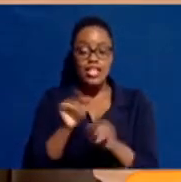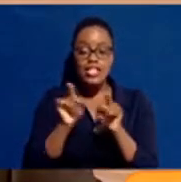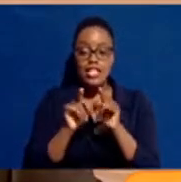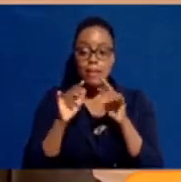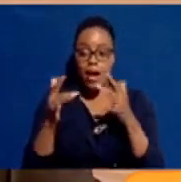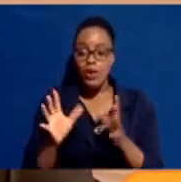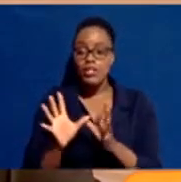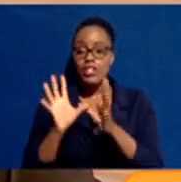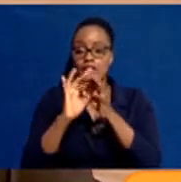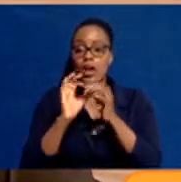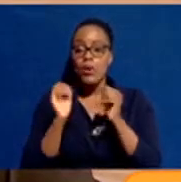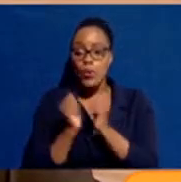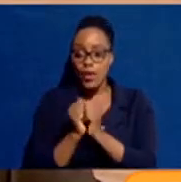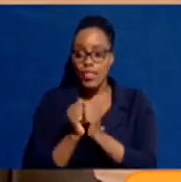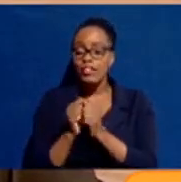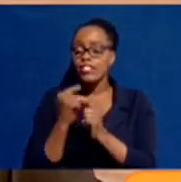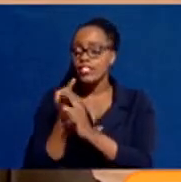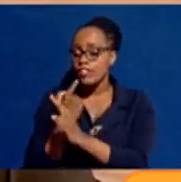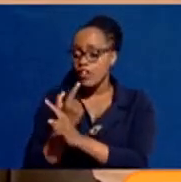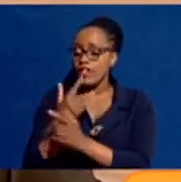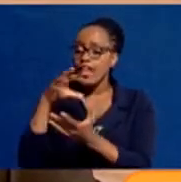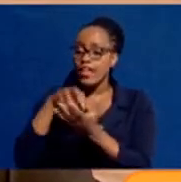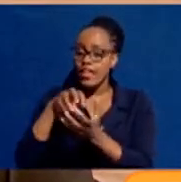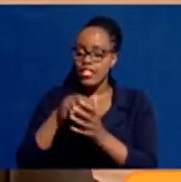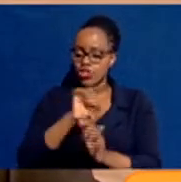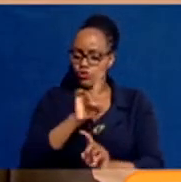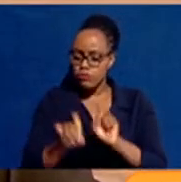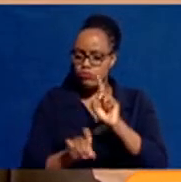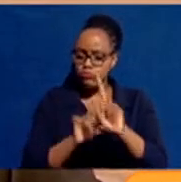relates to intended charges to scrutiny,